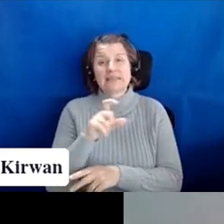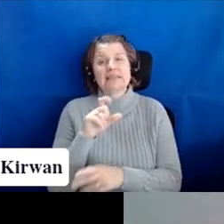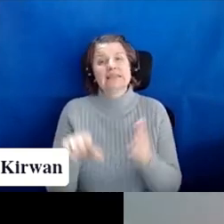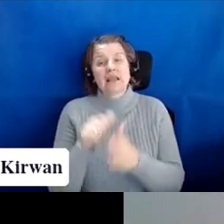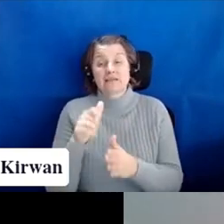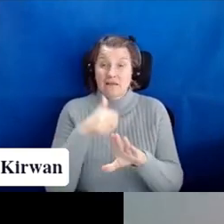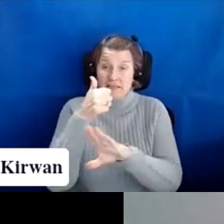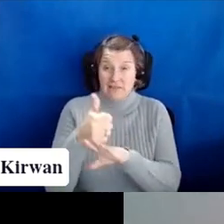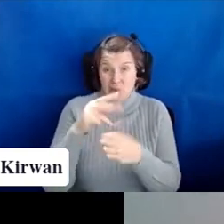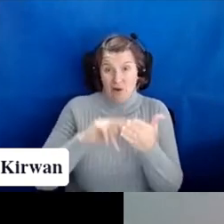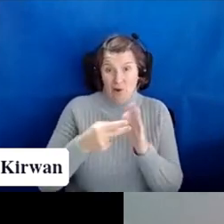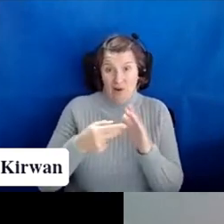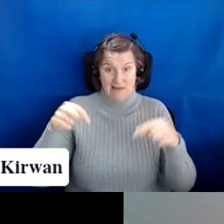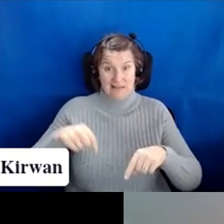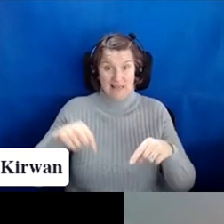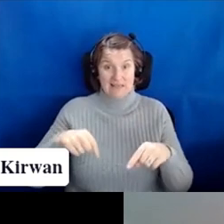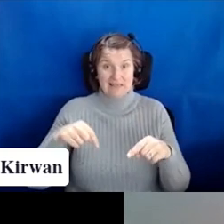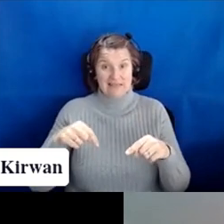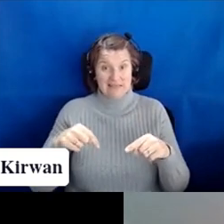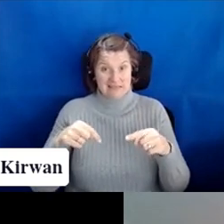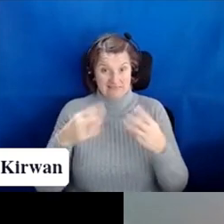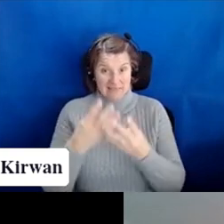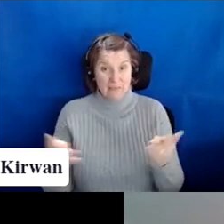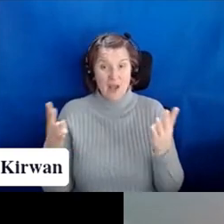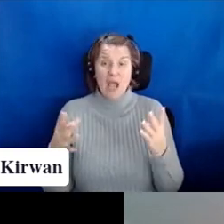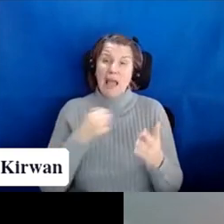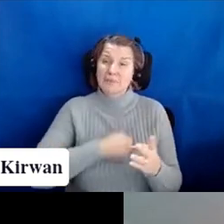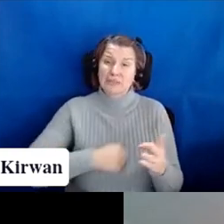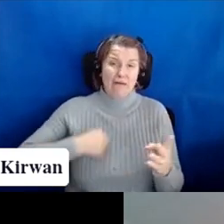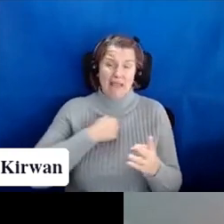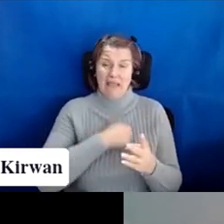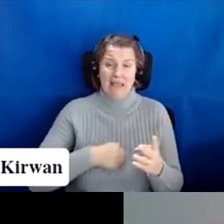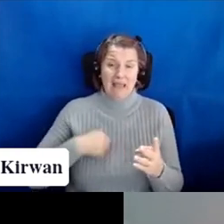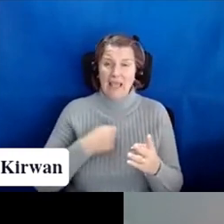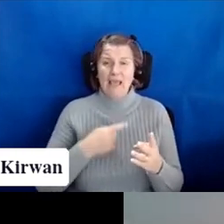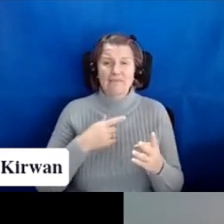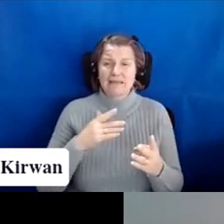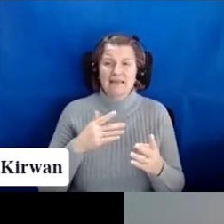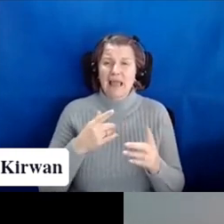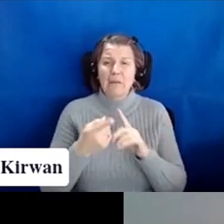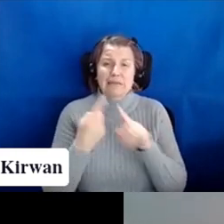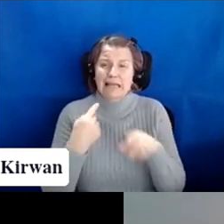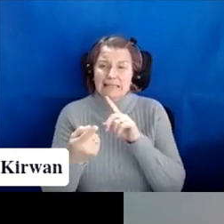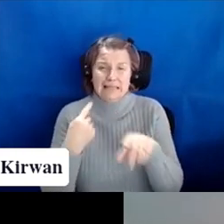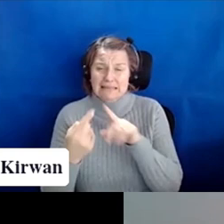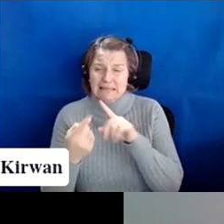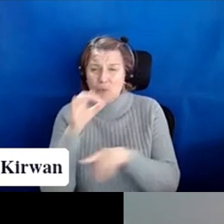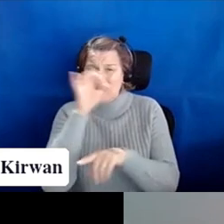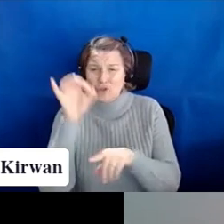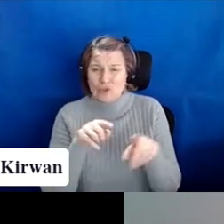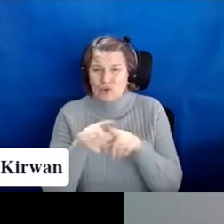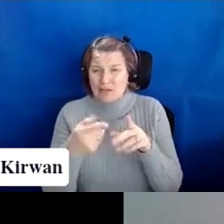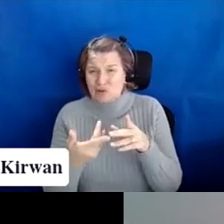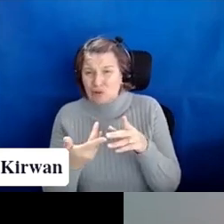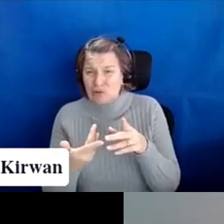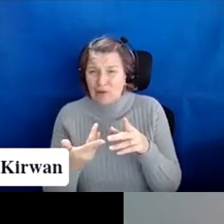set up and organised this seminar. I'm sorry if I didn't get to every question. I tried to weave some in. There was a